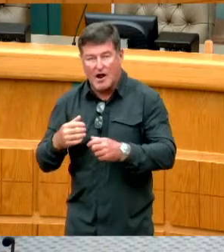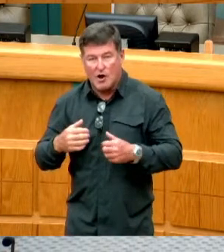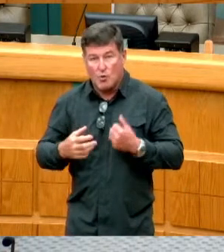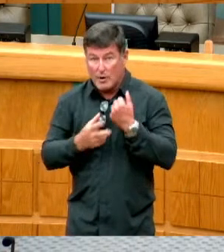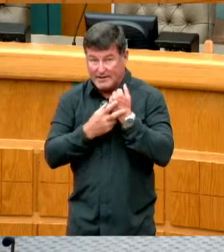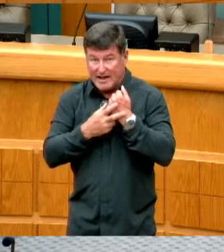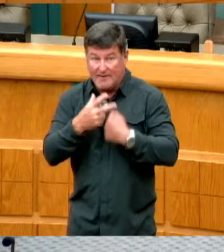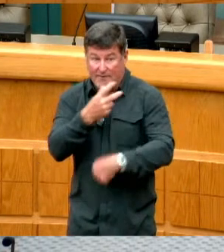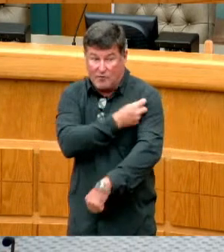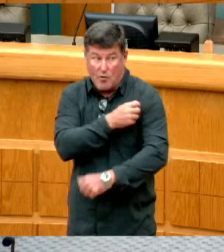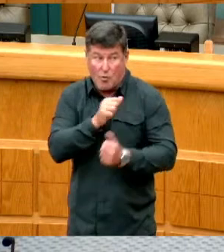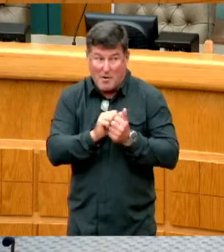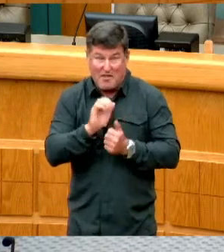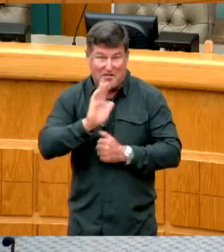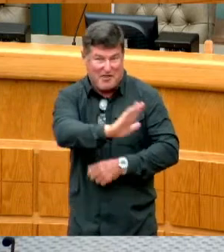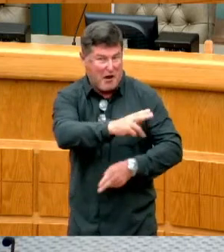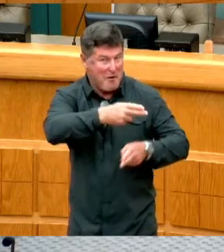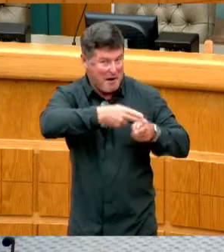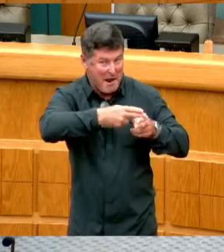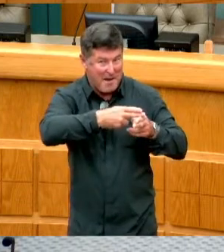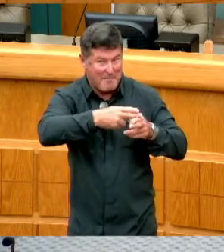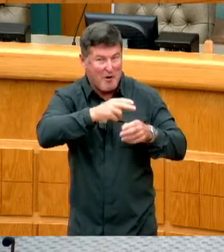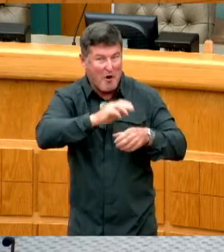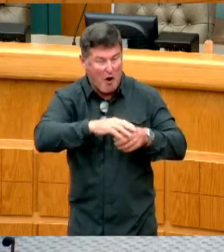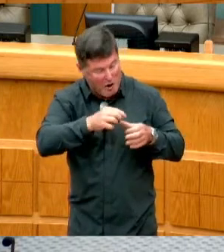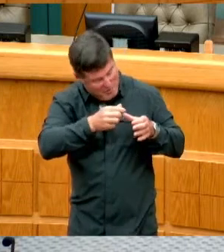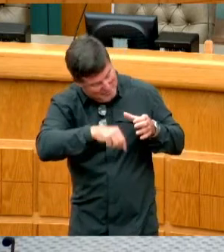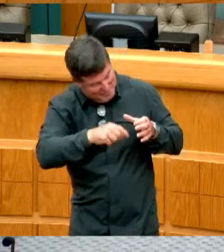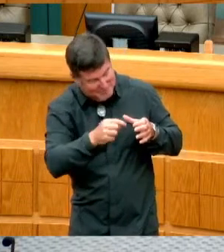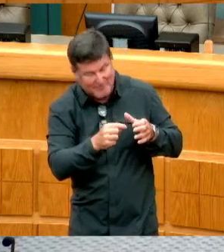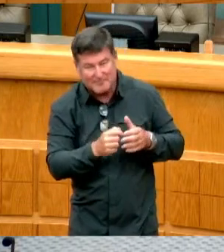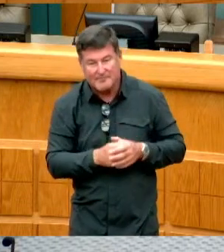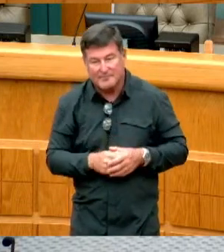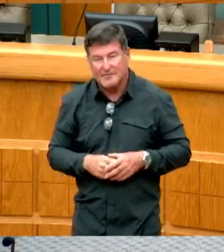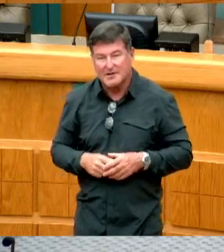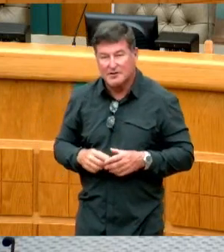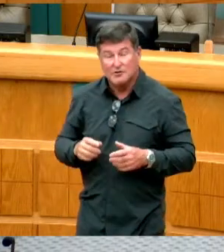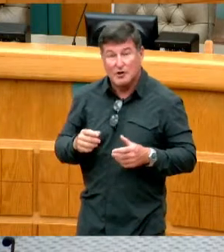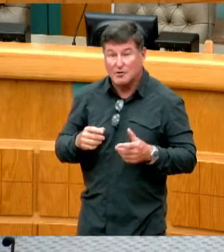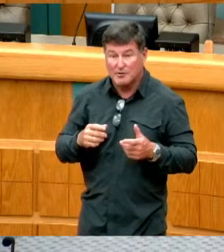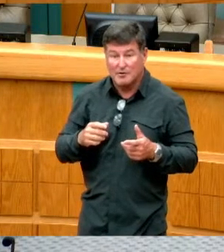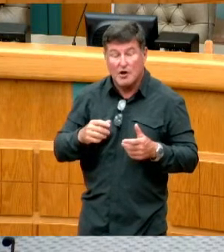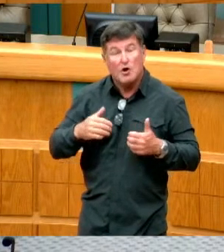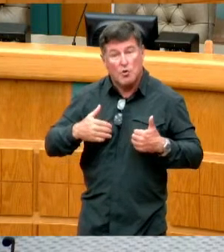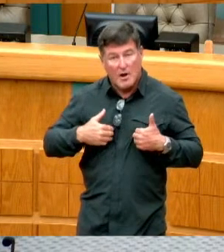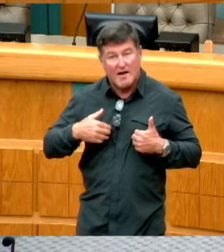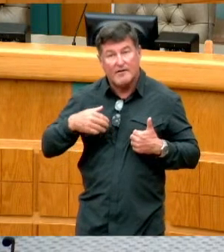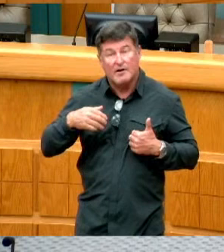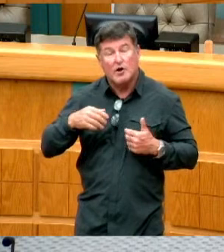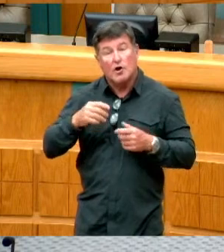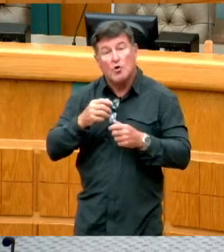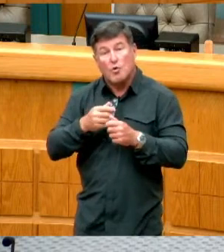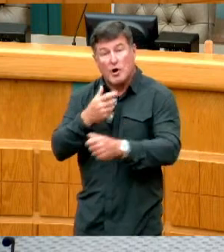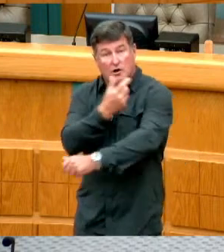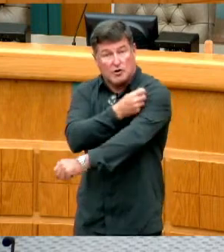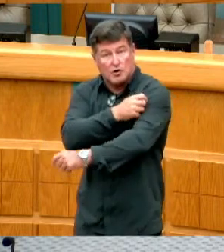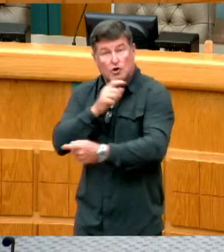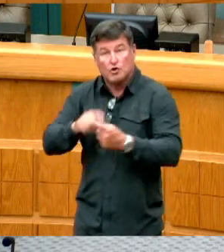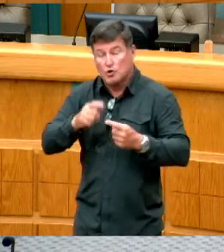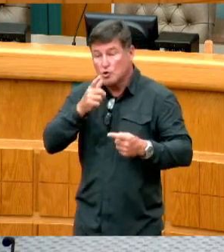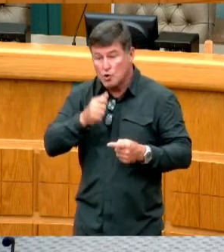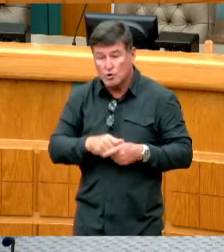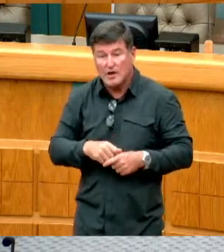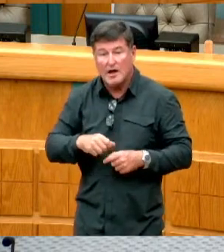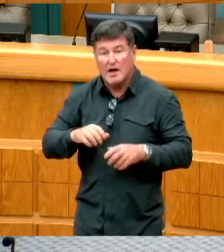reminder, vaccination distribution continues to be distributed through a phased approach. Phase 1A, it includes the hospital